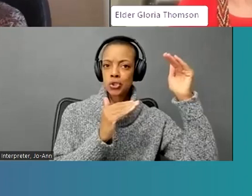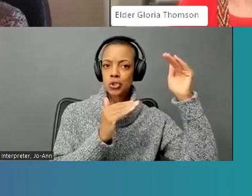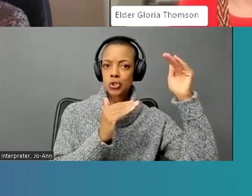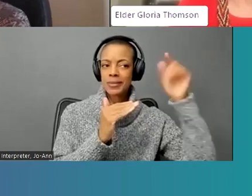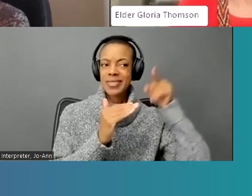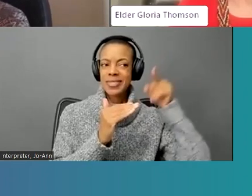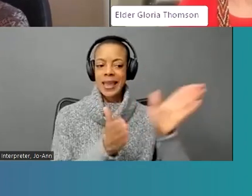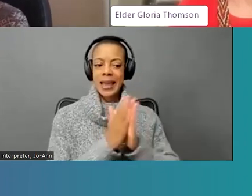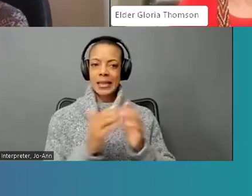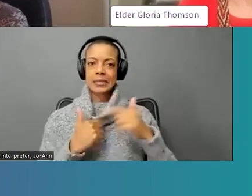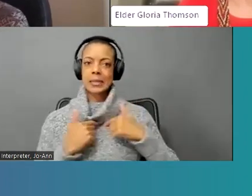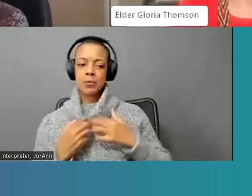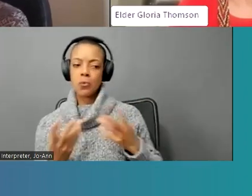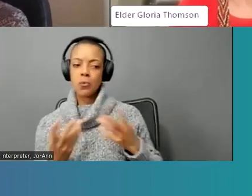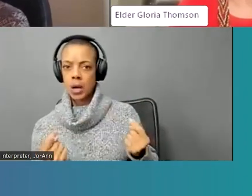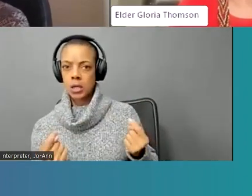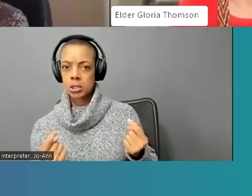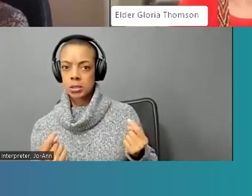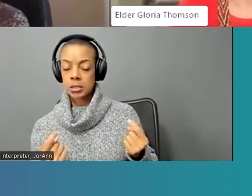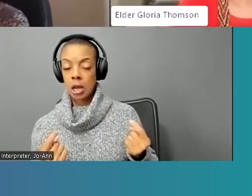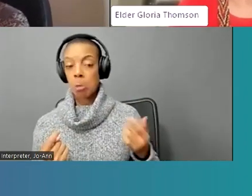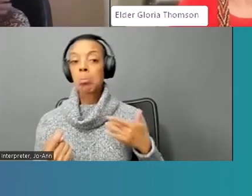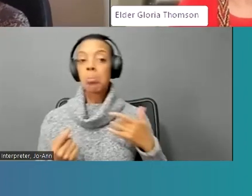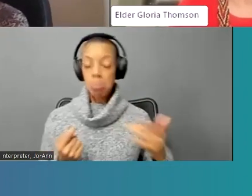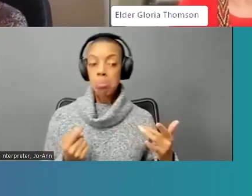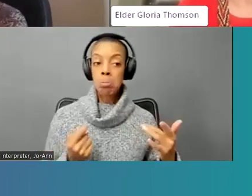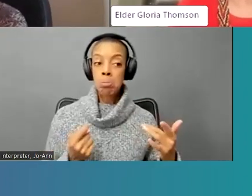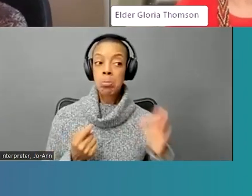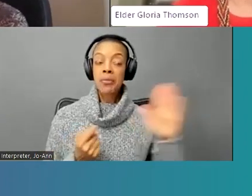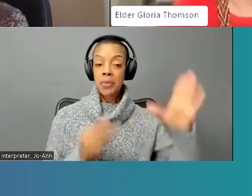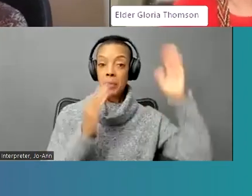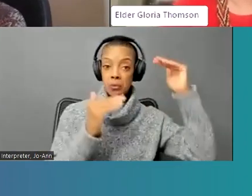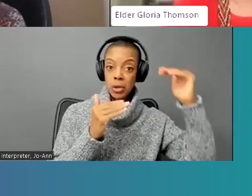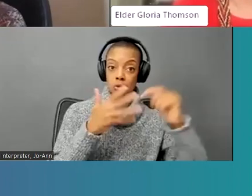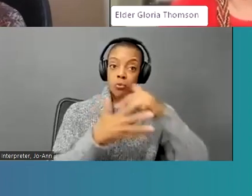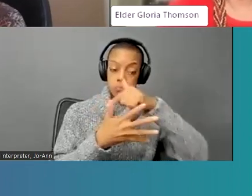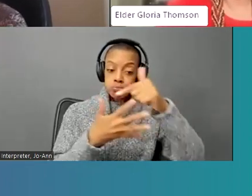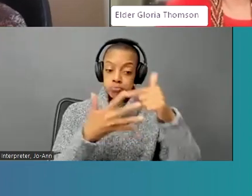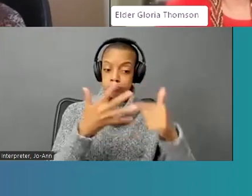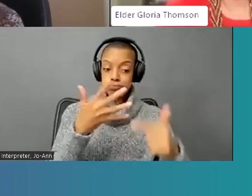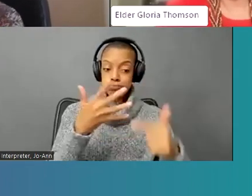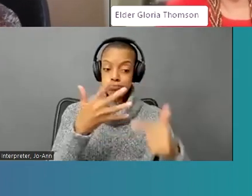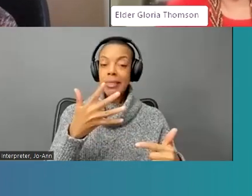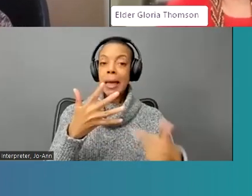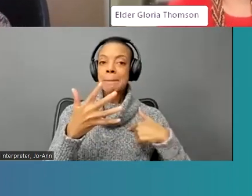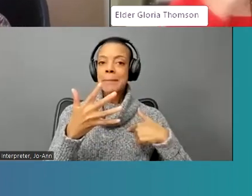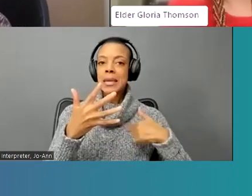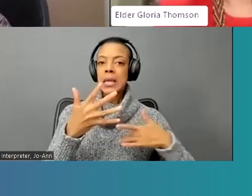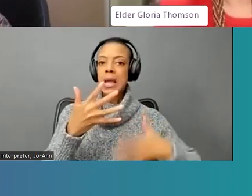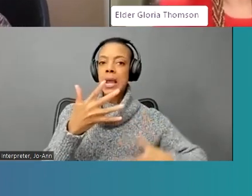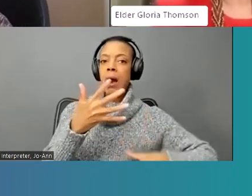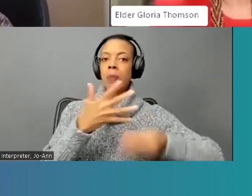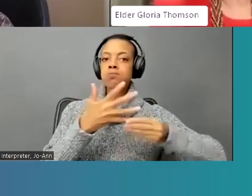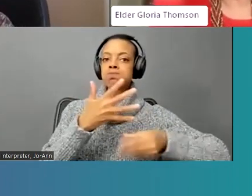usually I share a little bit more than what I am expected of them. I kind